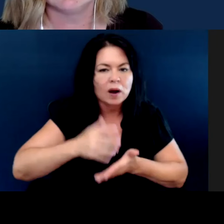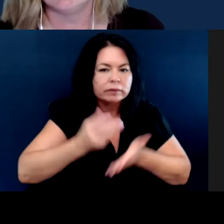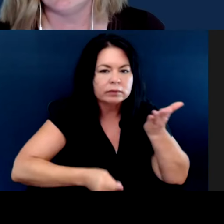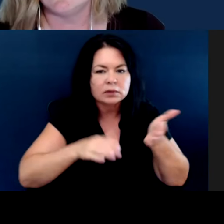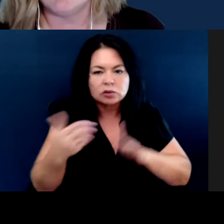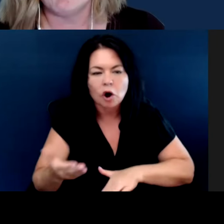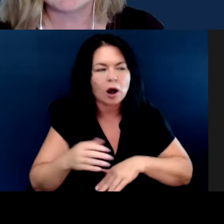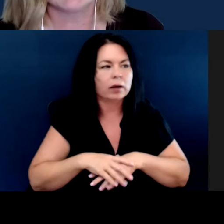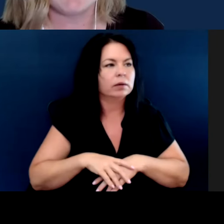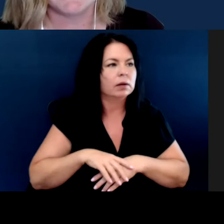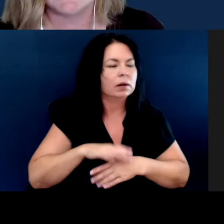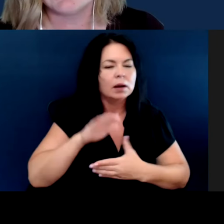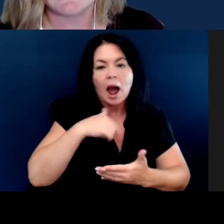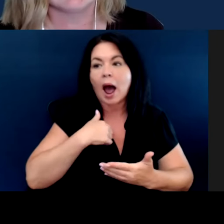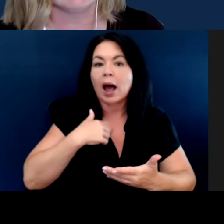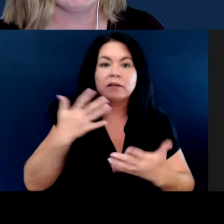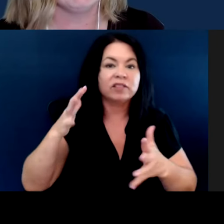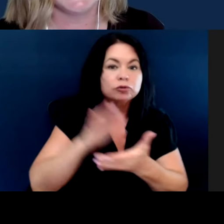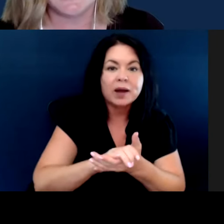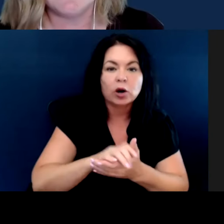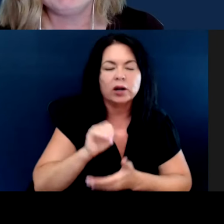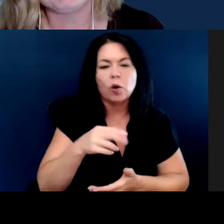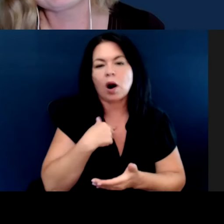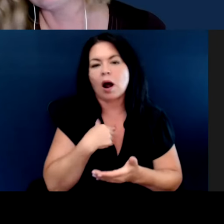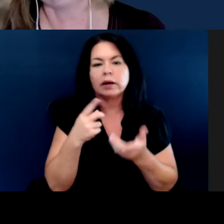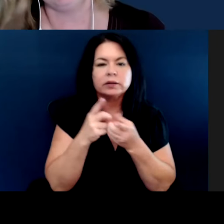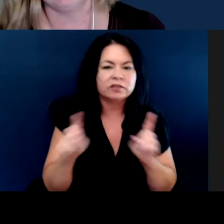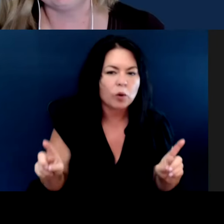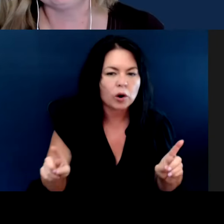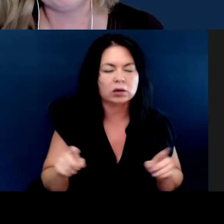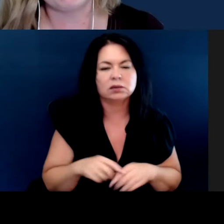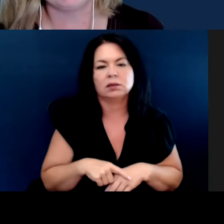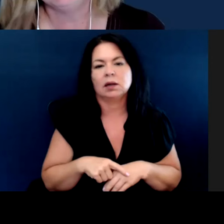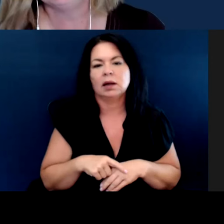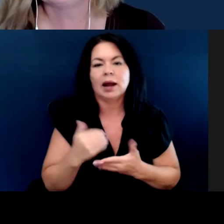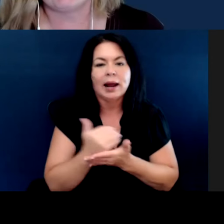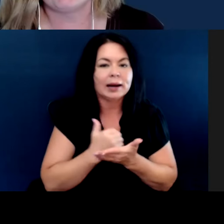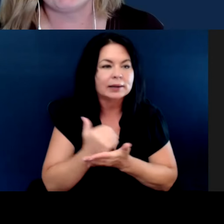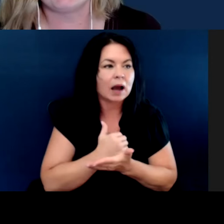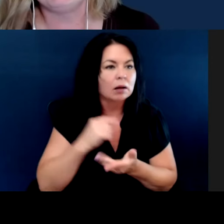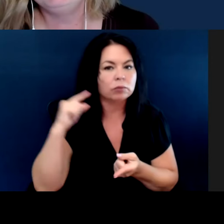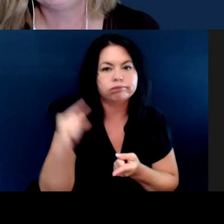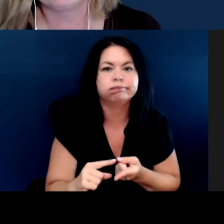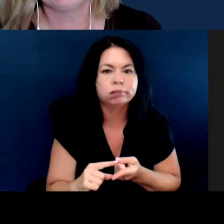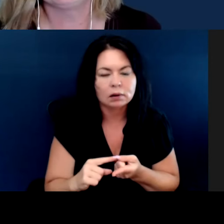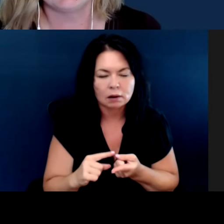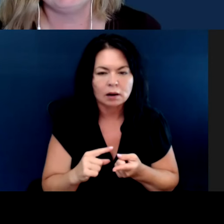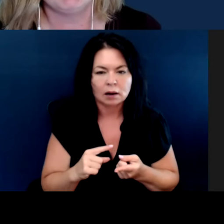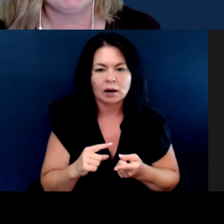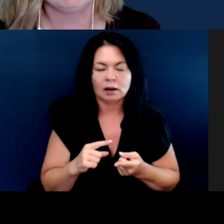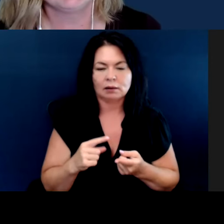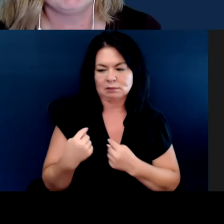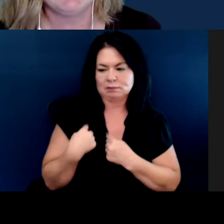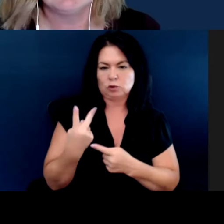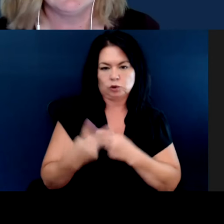divorce, work stoppage, loss of income, reducing property. So these are things that you